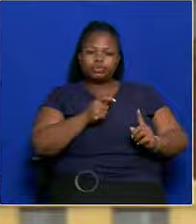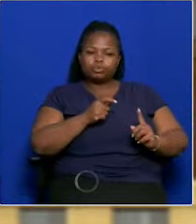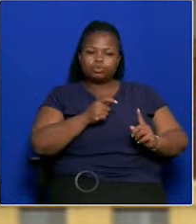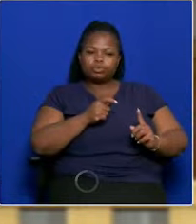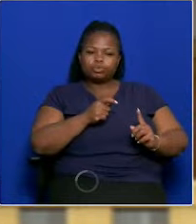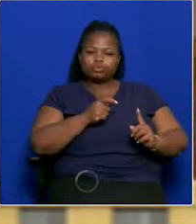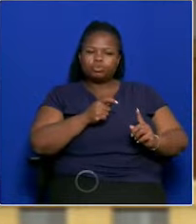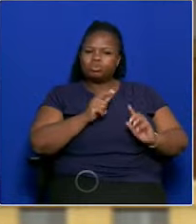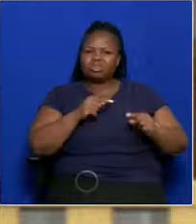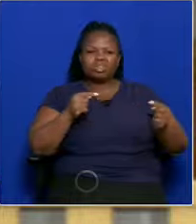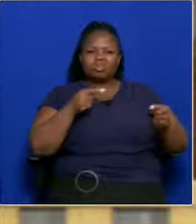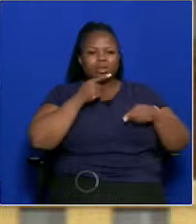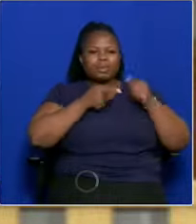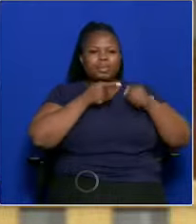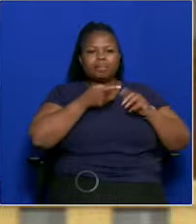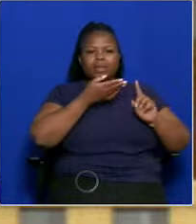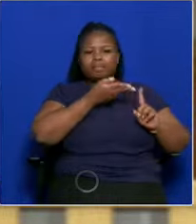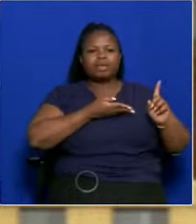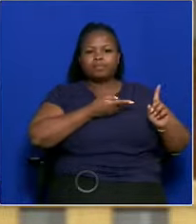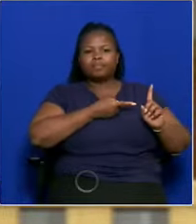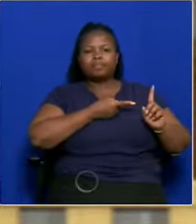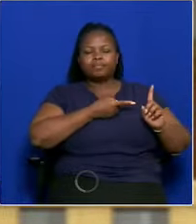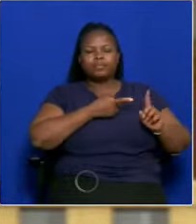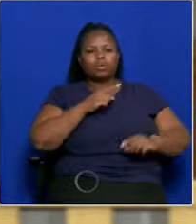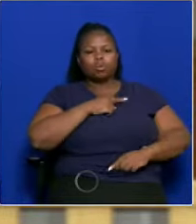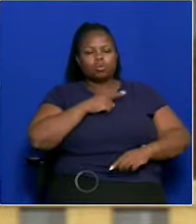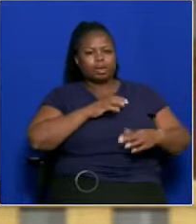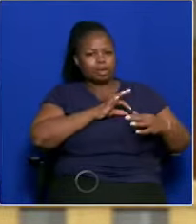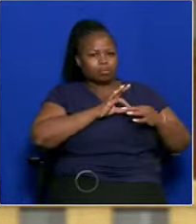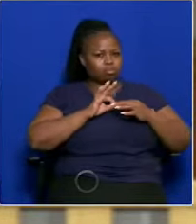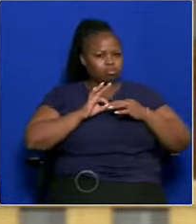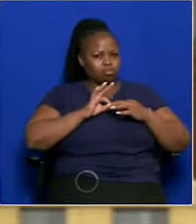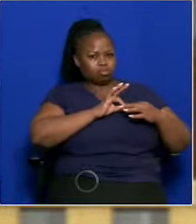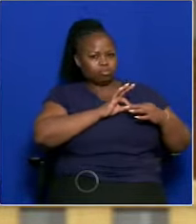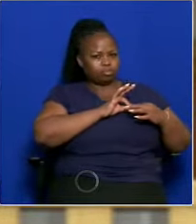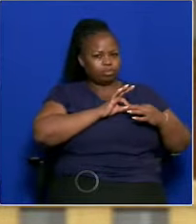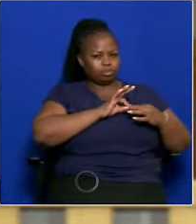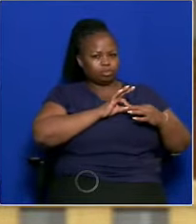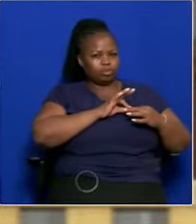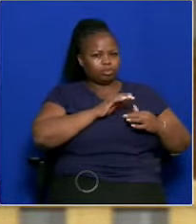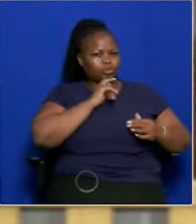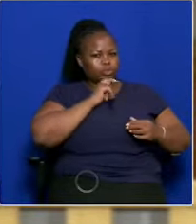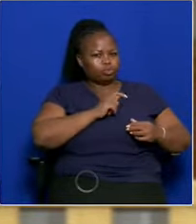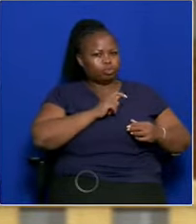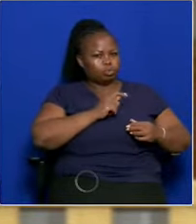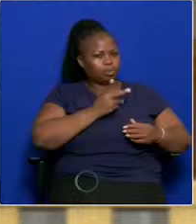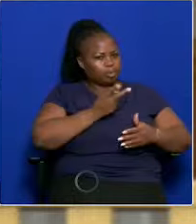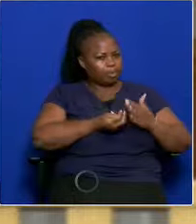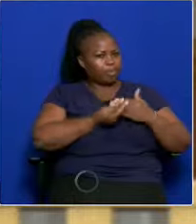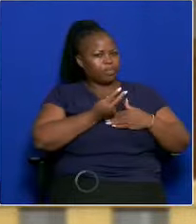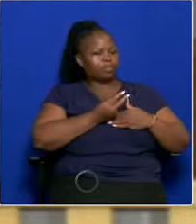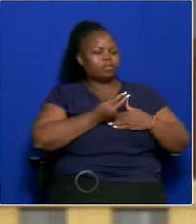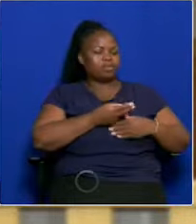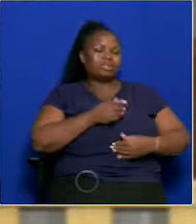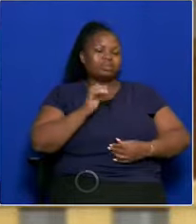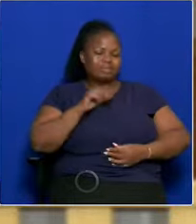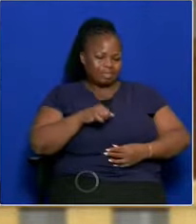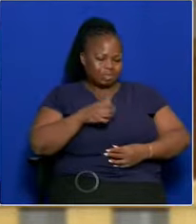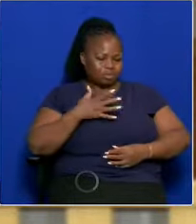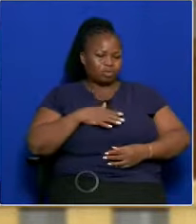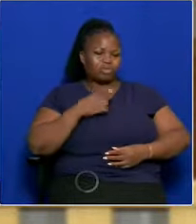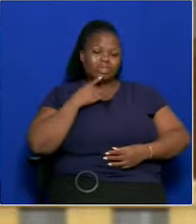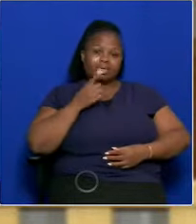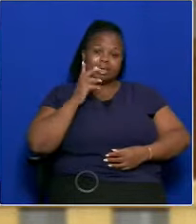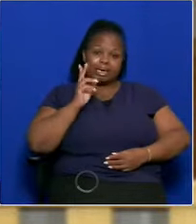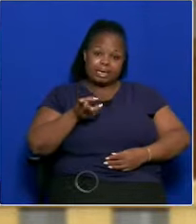him given the nature of your relationship, how close it is. And I do want to underline, there is a